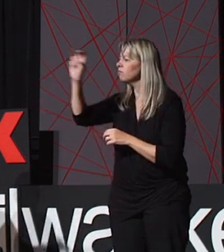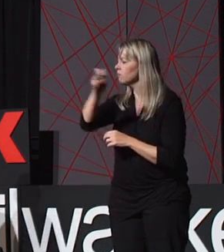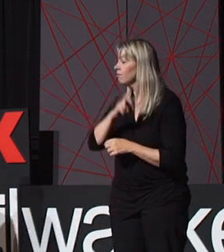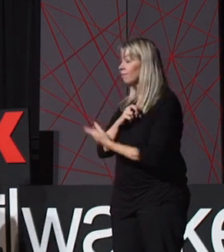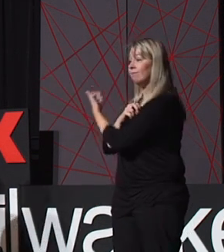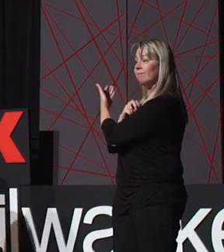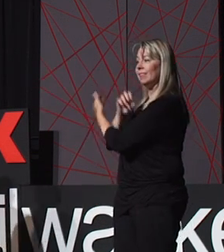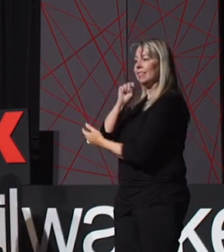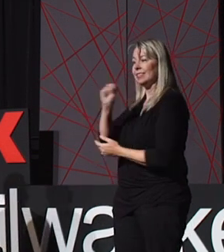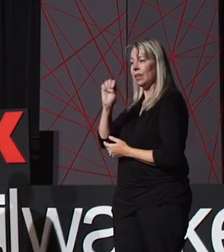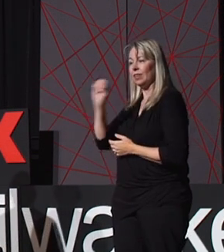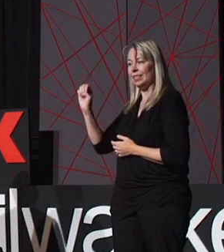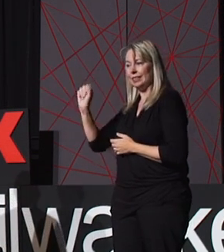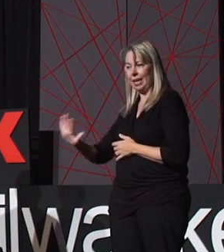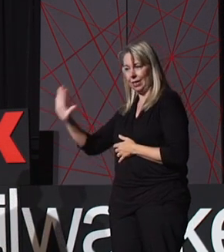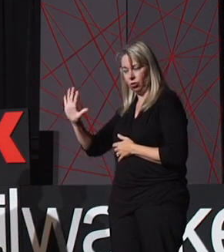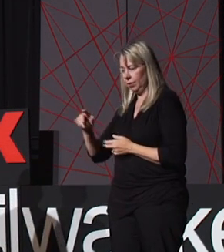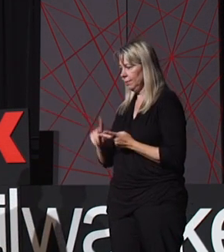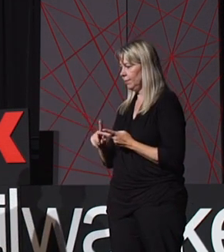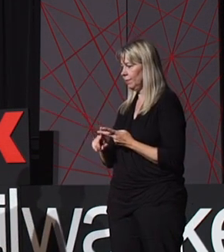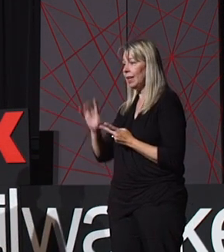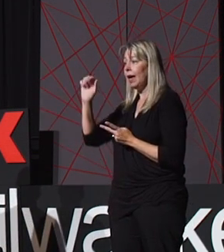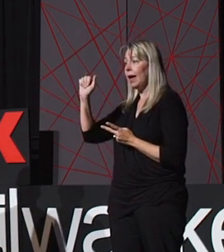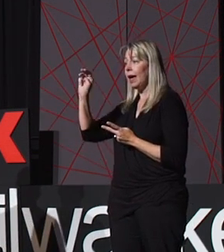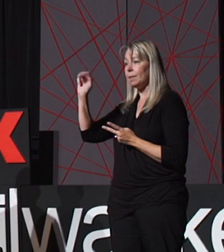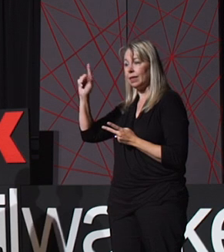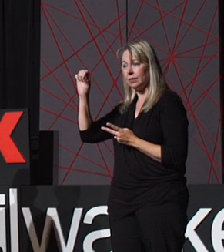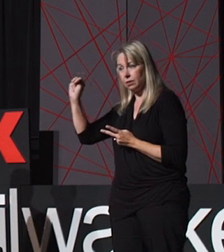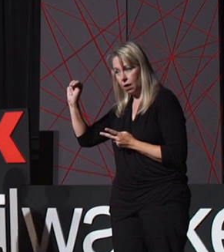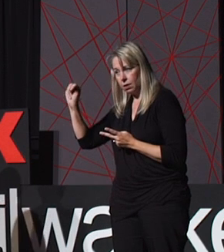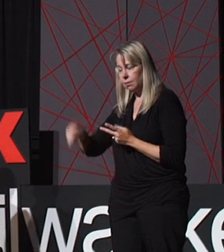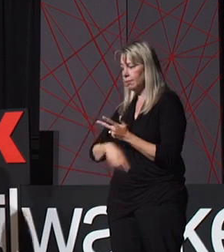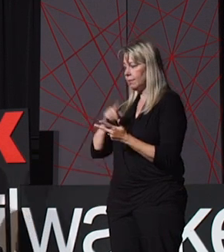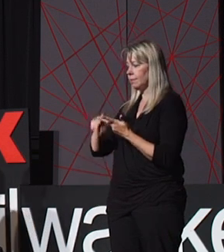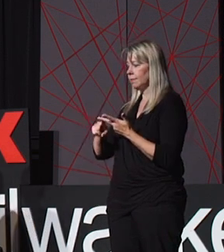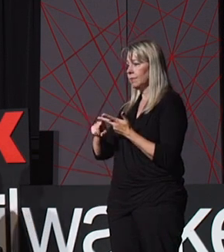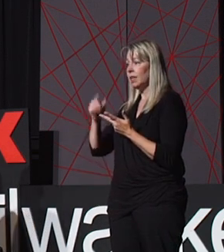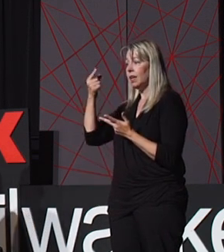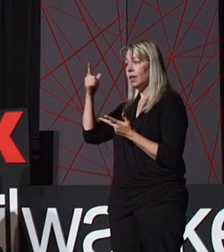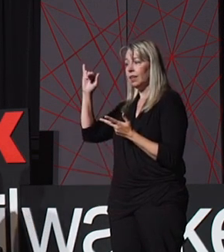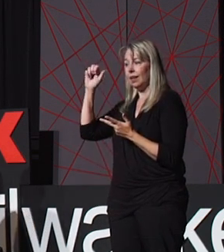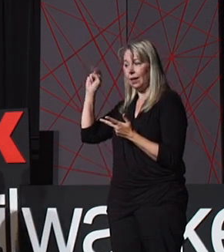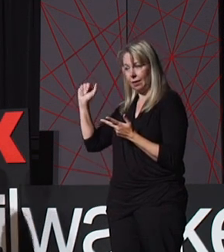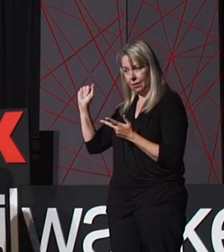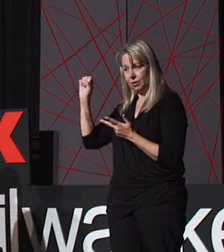forest in Southeast Asia, the Amazon Basin, Guiana Shield,